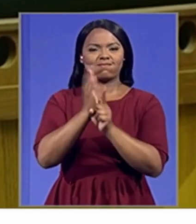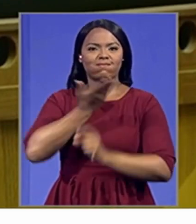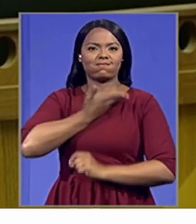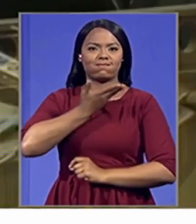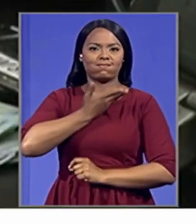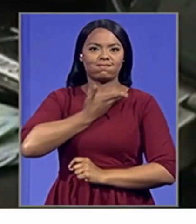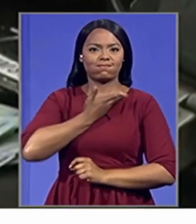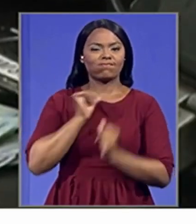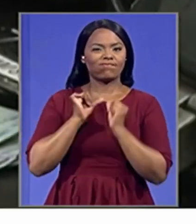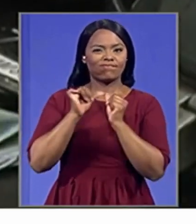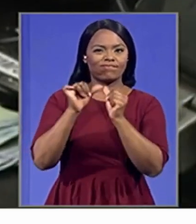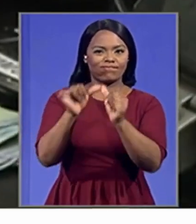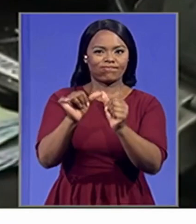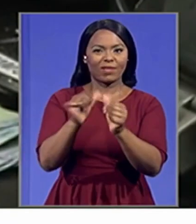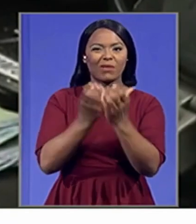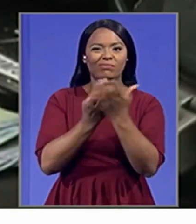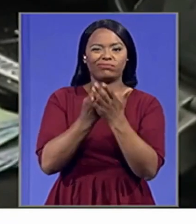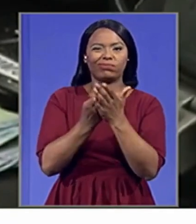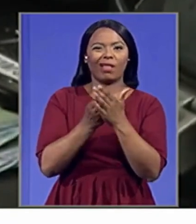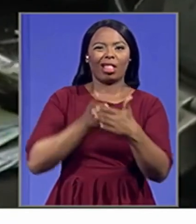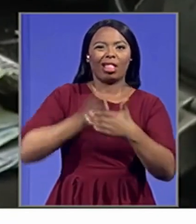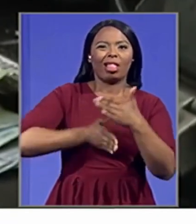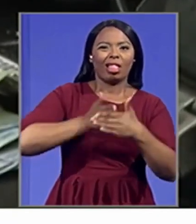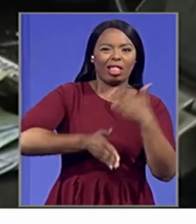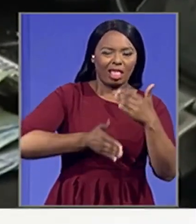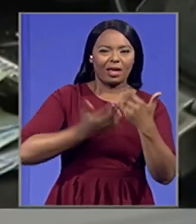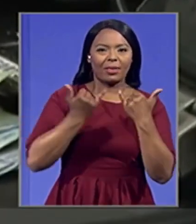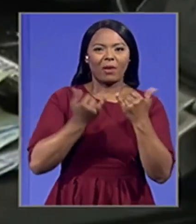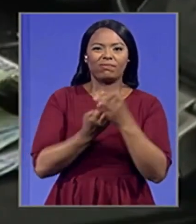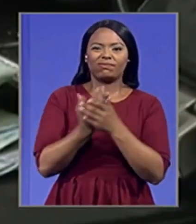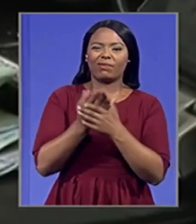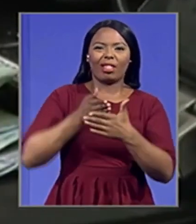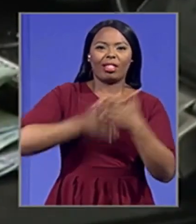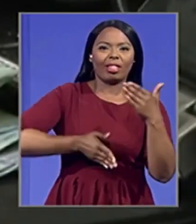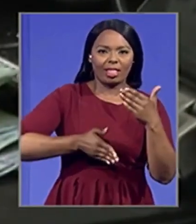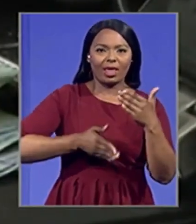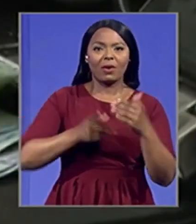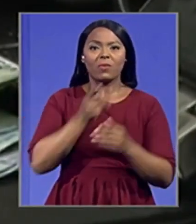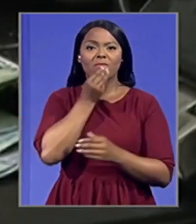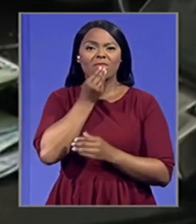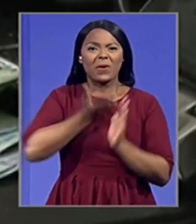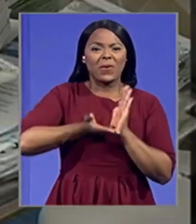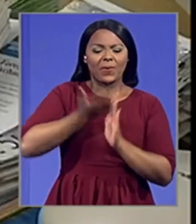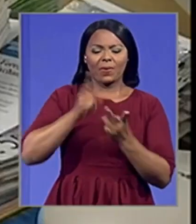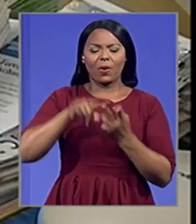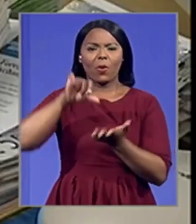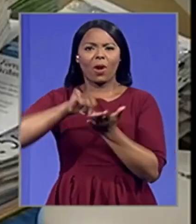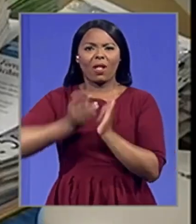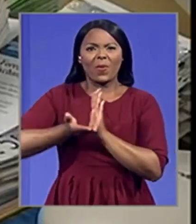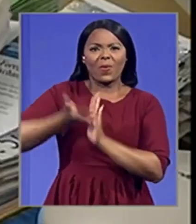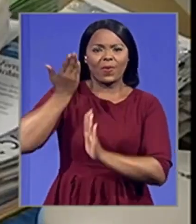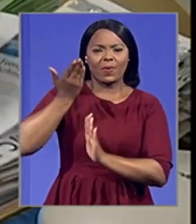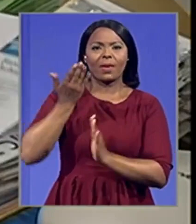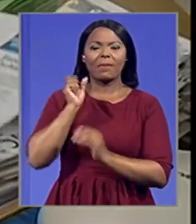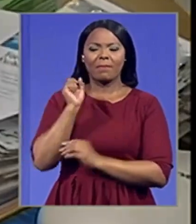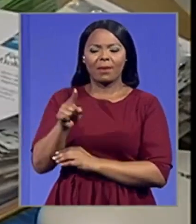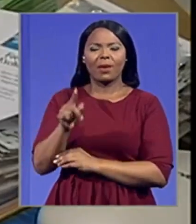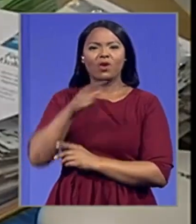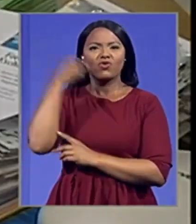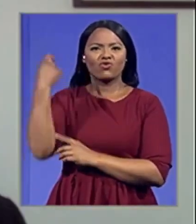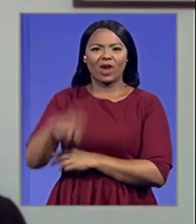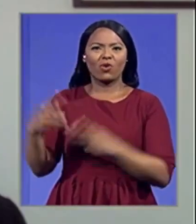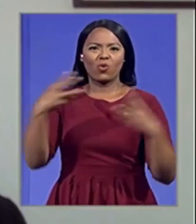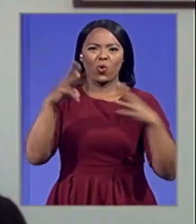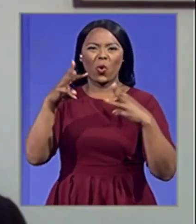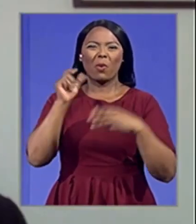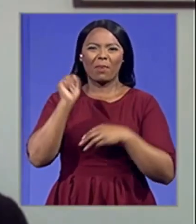ho tswela pele ho sitisa kgolo. Maemo a ditheko tse tswelang pele ho nyoloha tsa dijo le mafura a mpefatswa ke ntwa ya Ukraine.